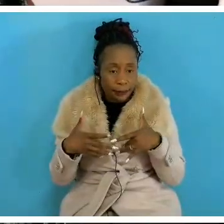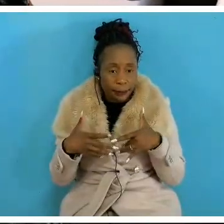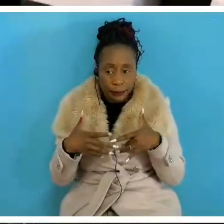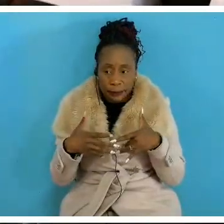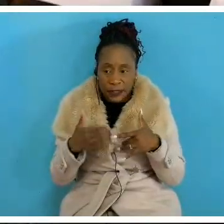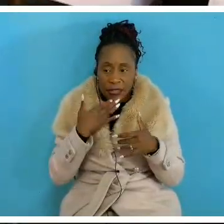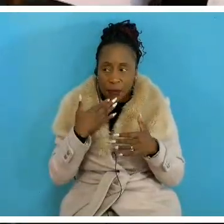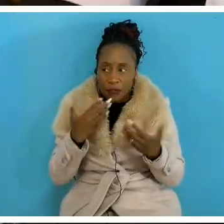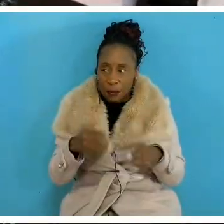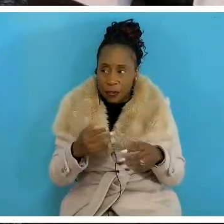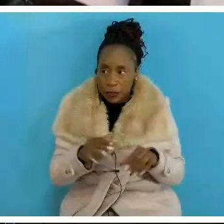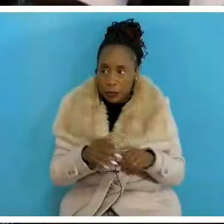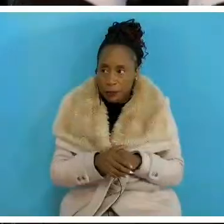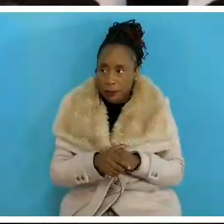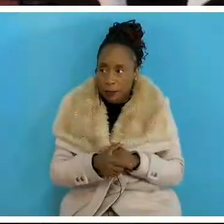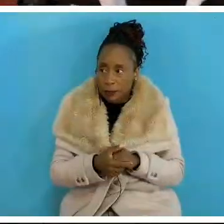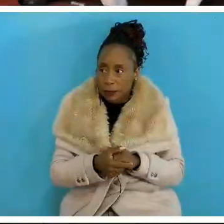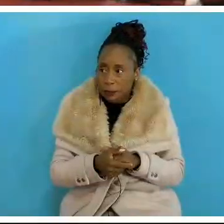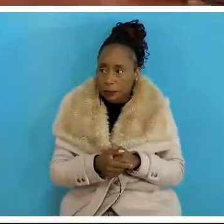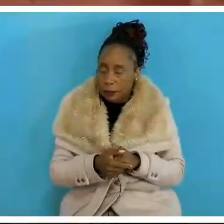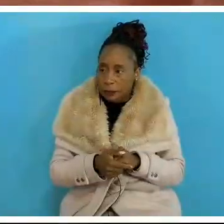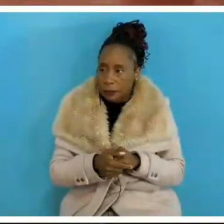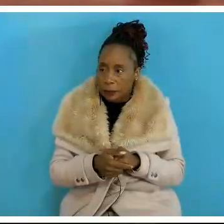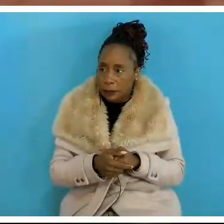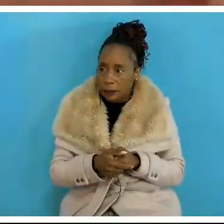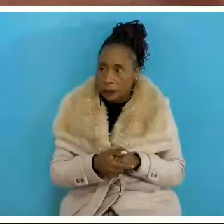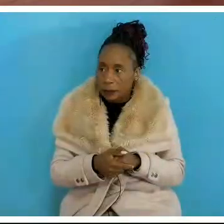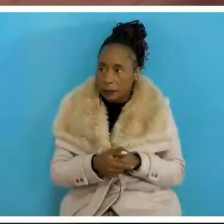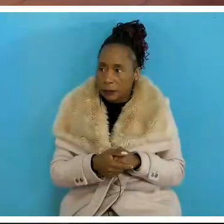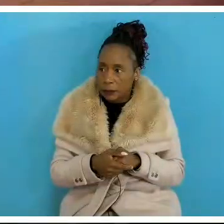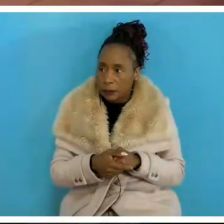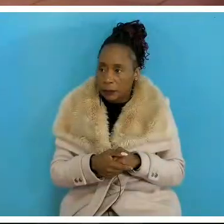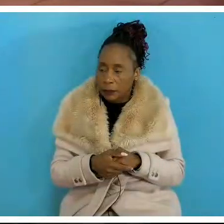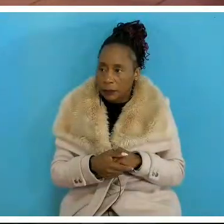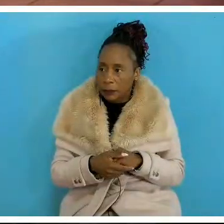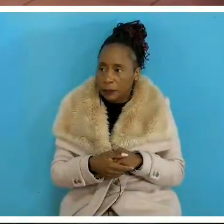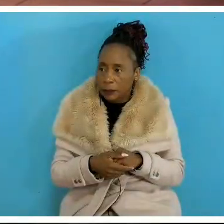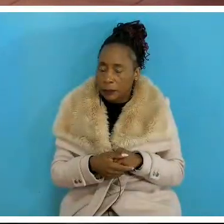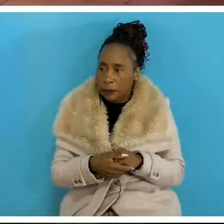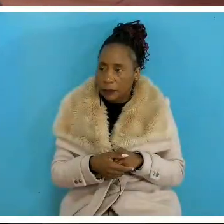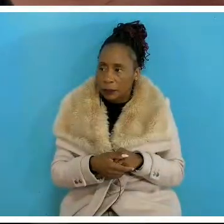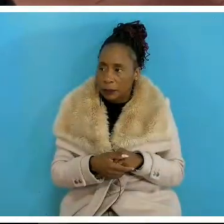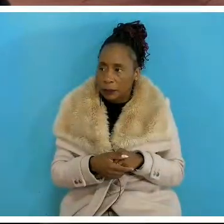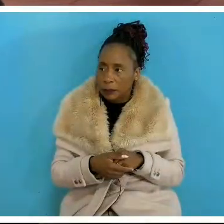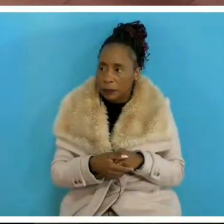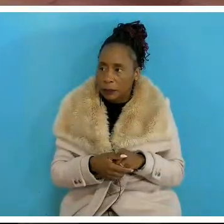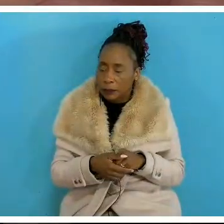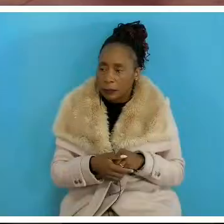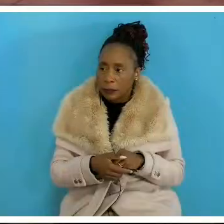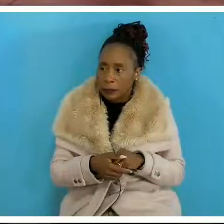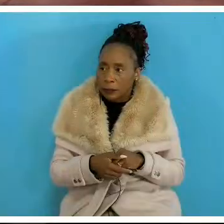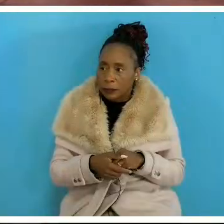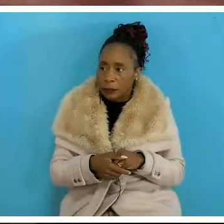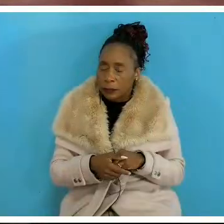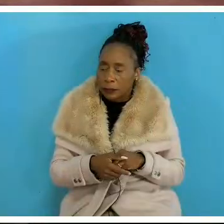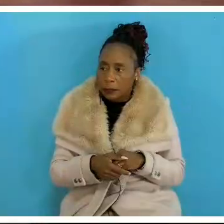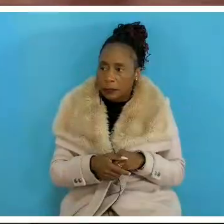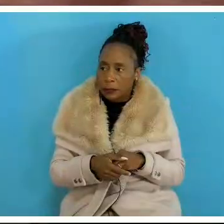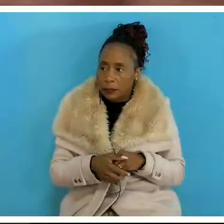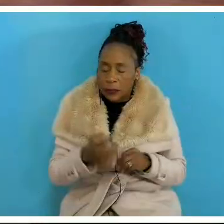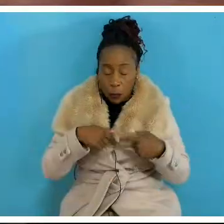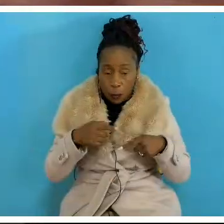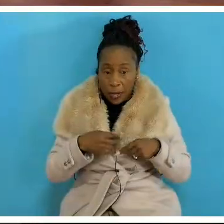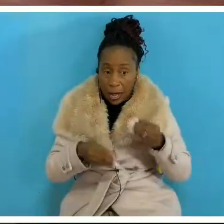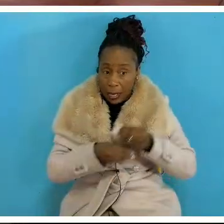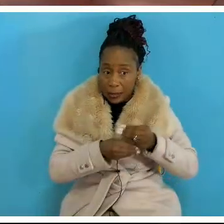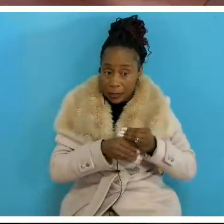you very much, everyone. Thank you very much. Yes, to add on Stefan's thing, we Eldorado